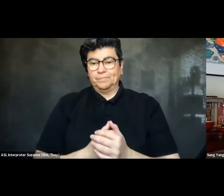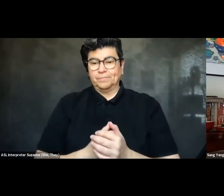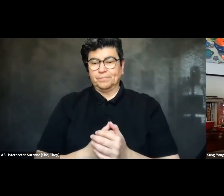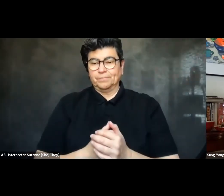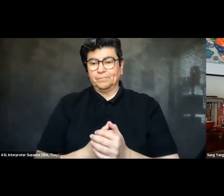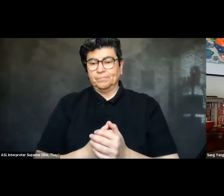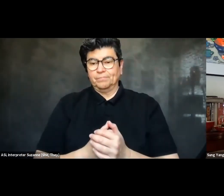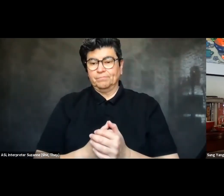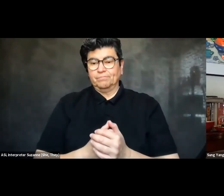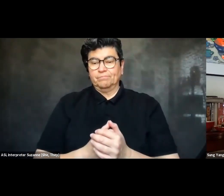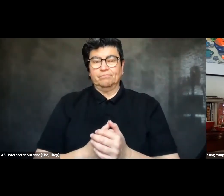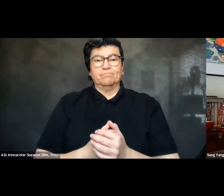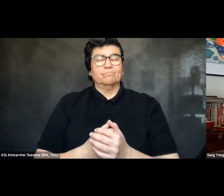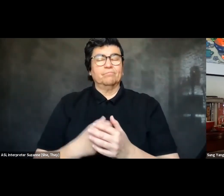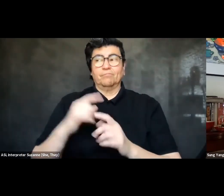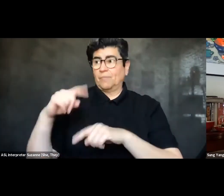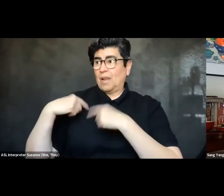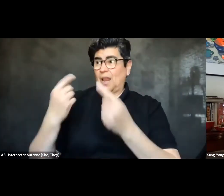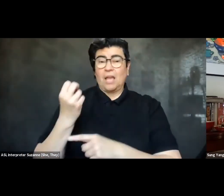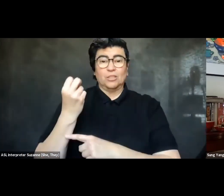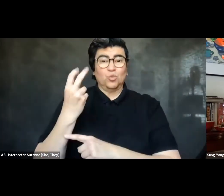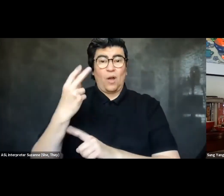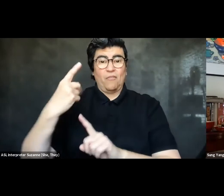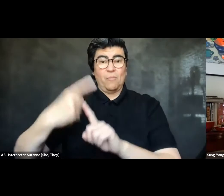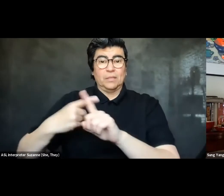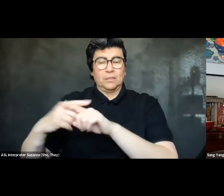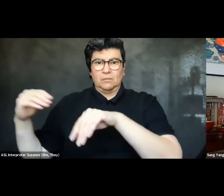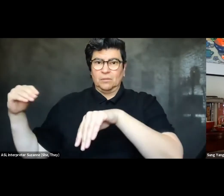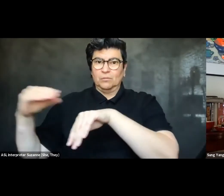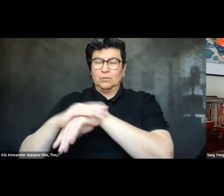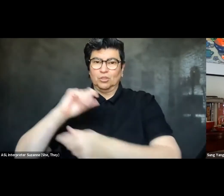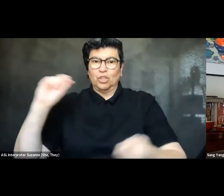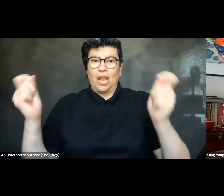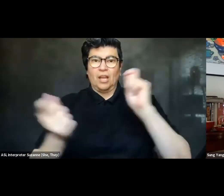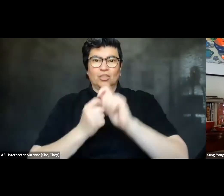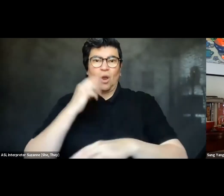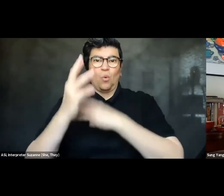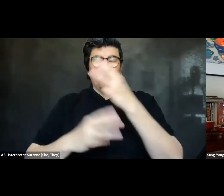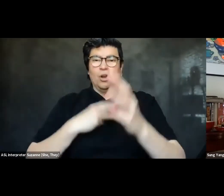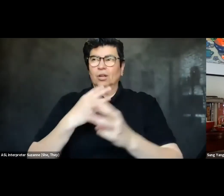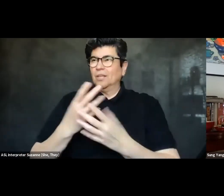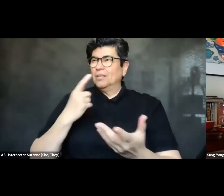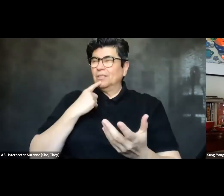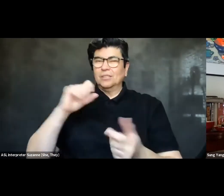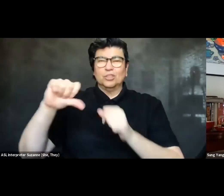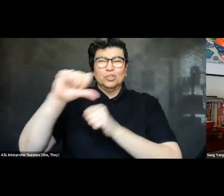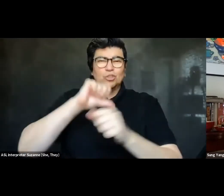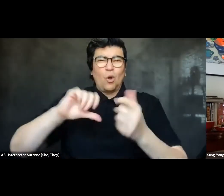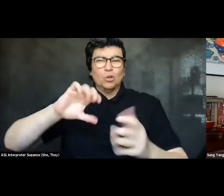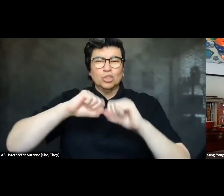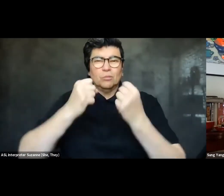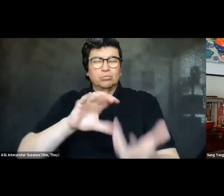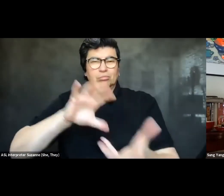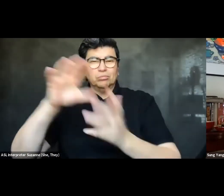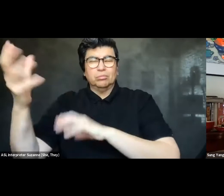These last 12 months have reshaped our world. Social upheaval, hate motivated violence,